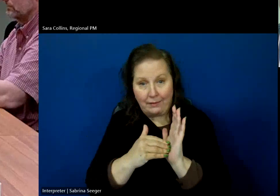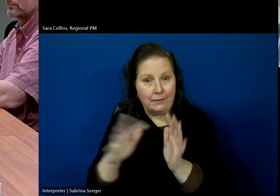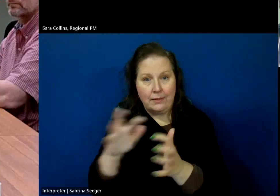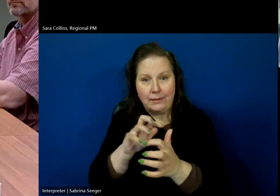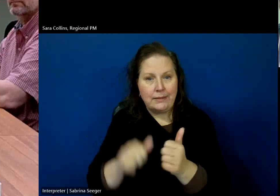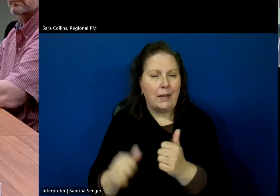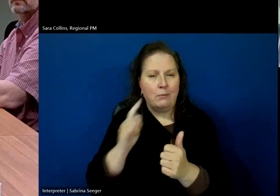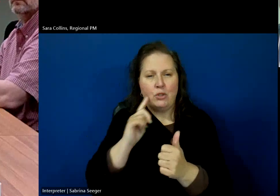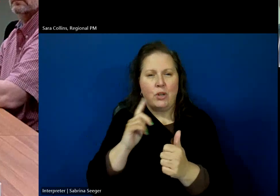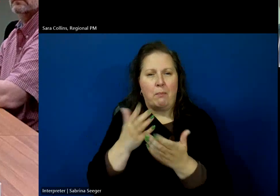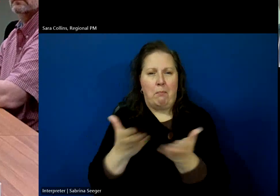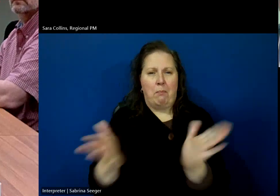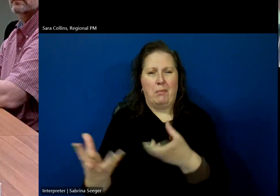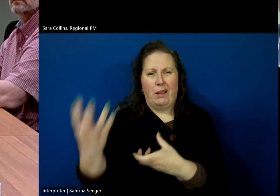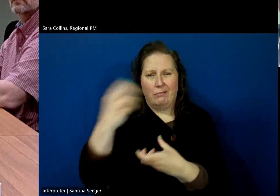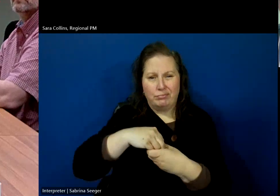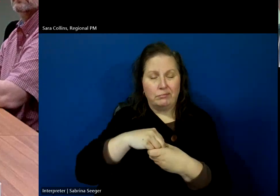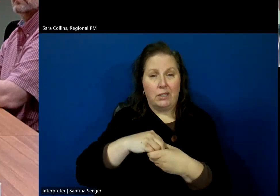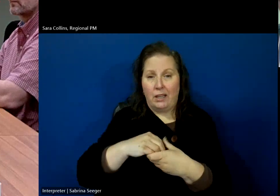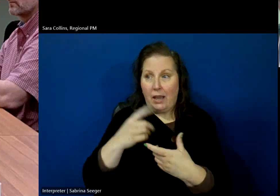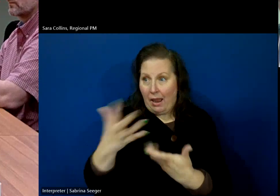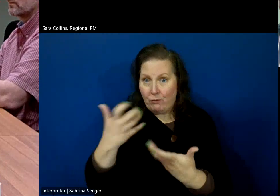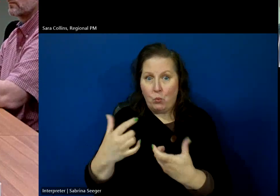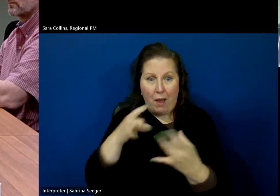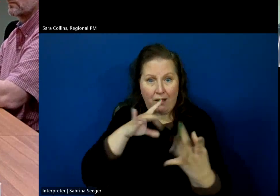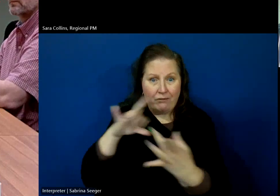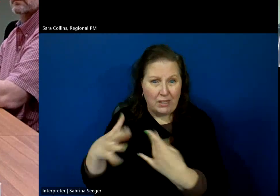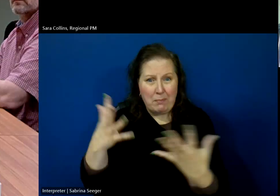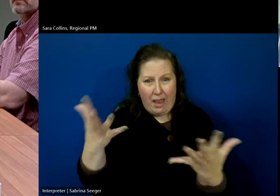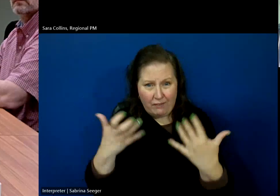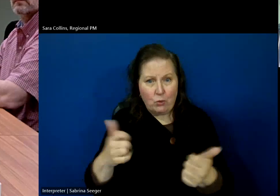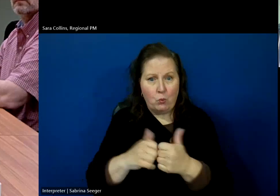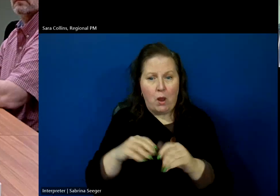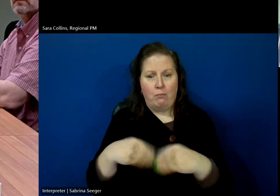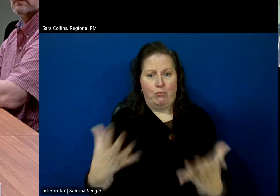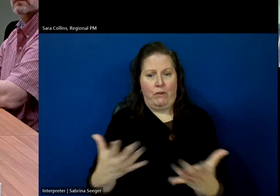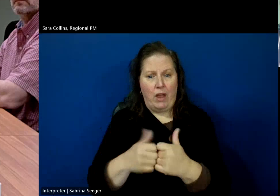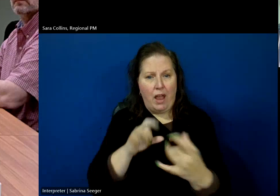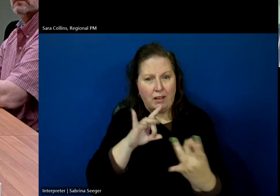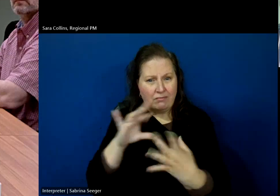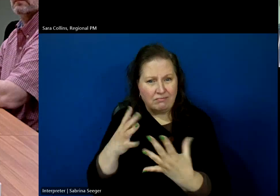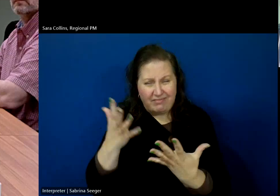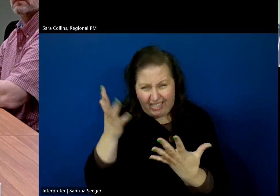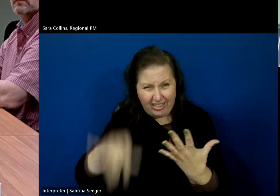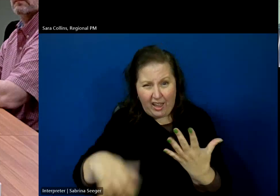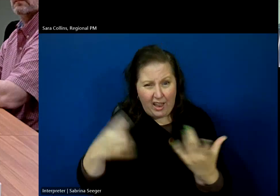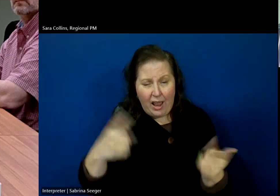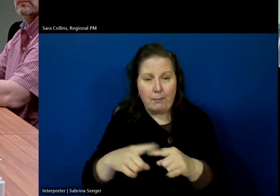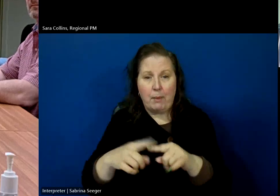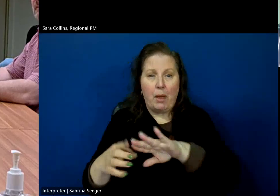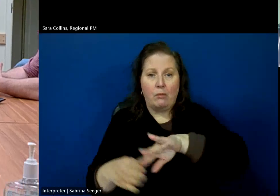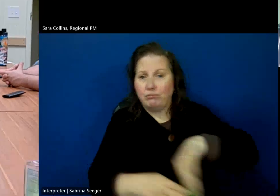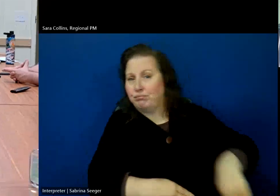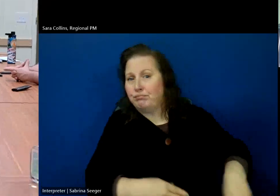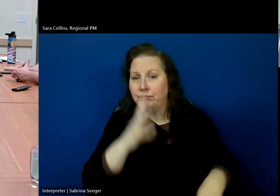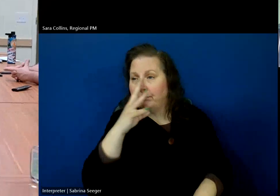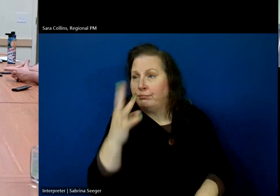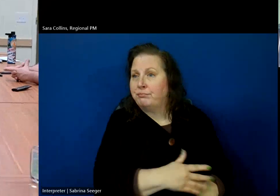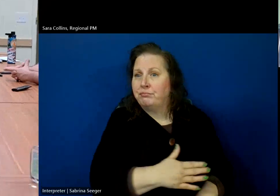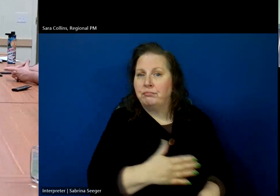public participation. If you're going to bother to participate and provide a lot of input, and it's just going to get swept off and